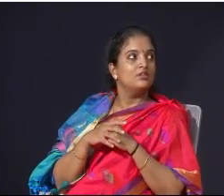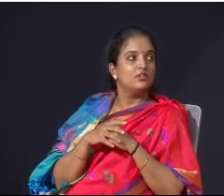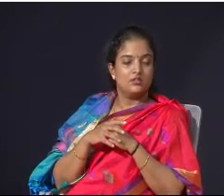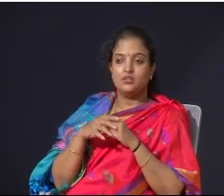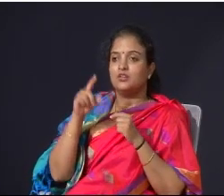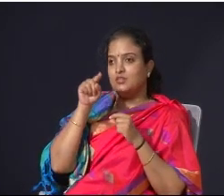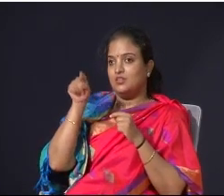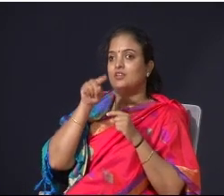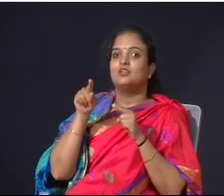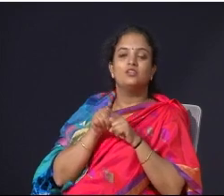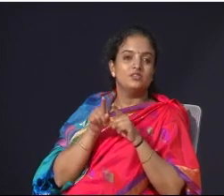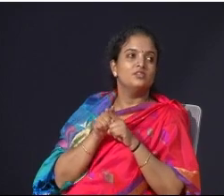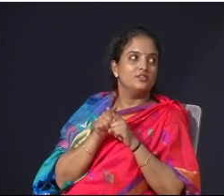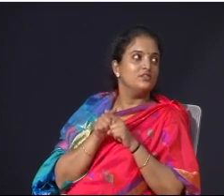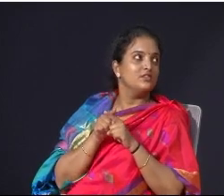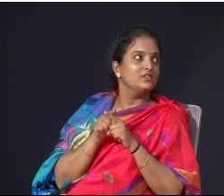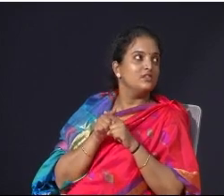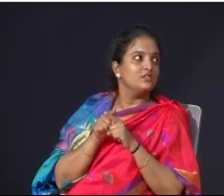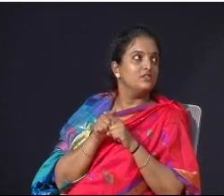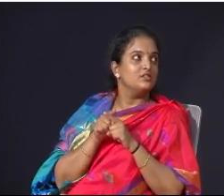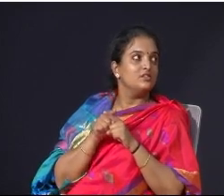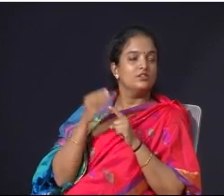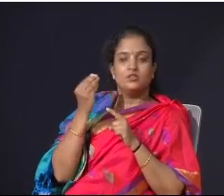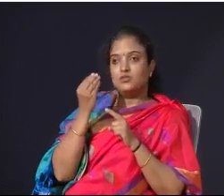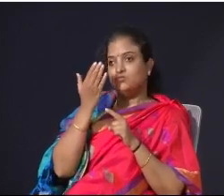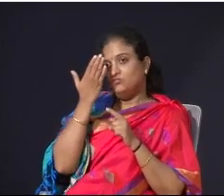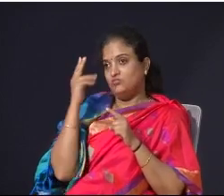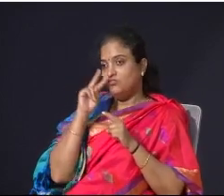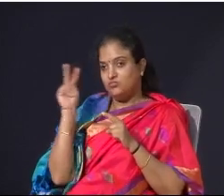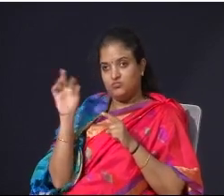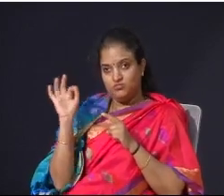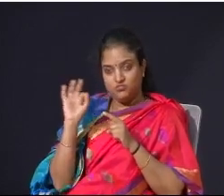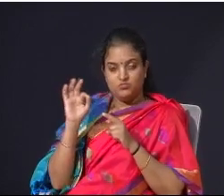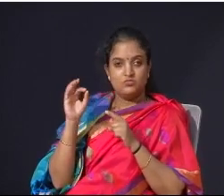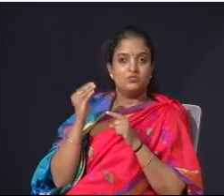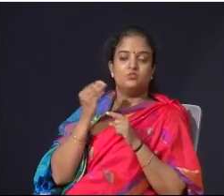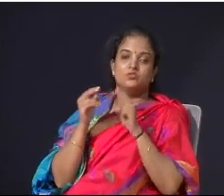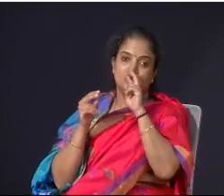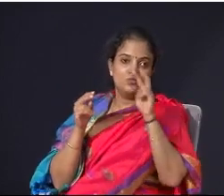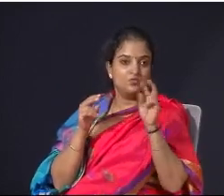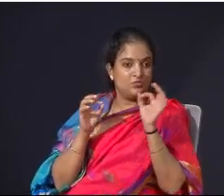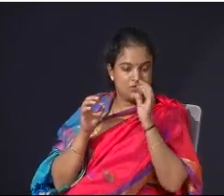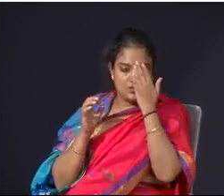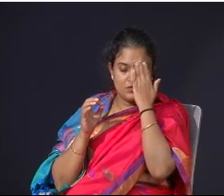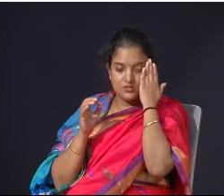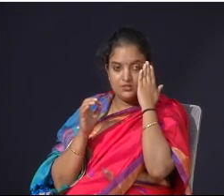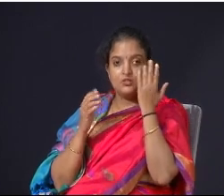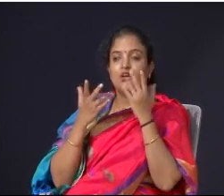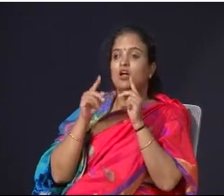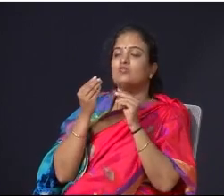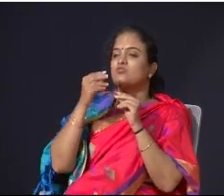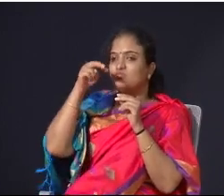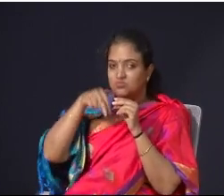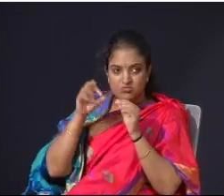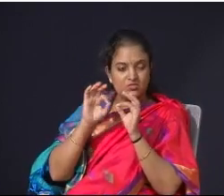field loss. Some of them have a right field loss. They can't see on the right. Some can't see on the left. Some can't see in the lower field. So